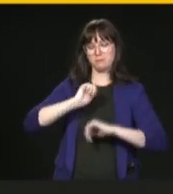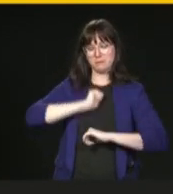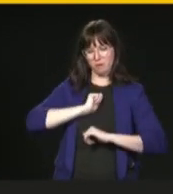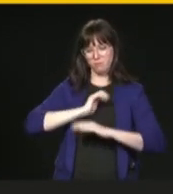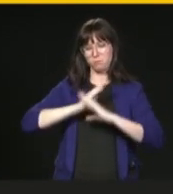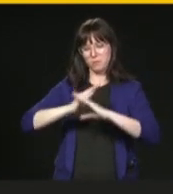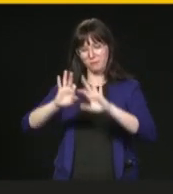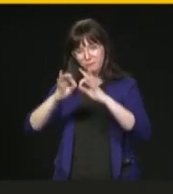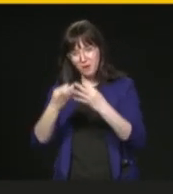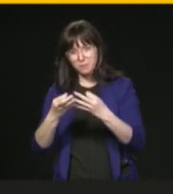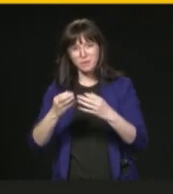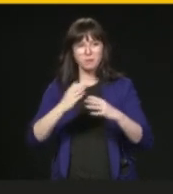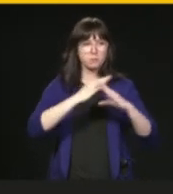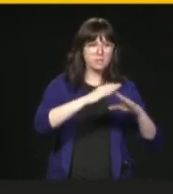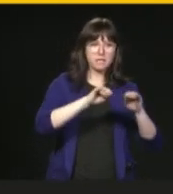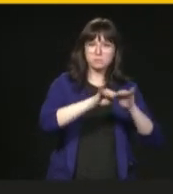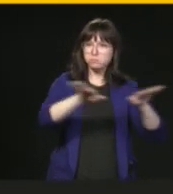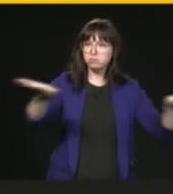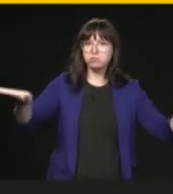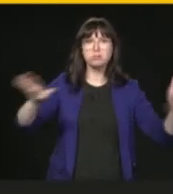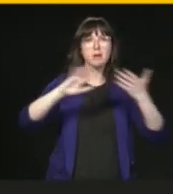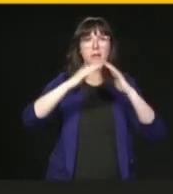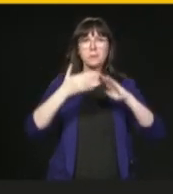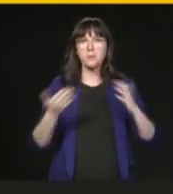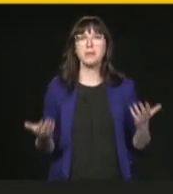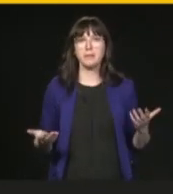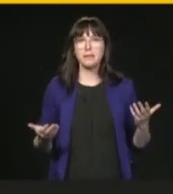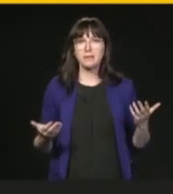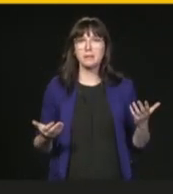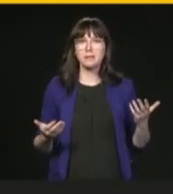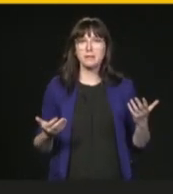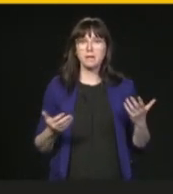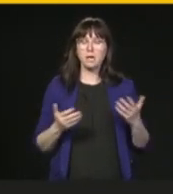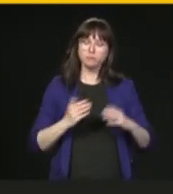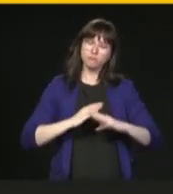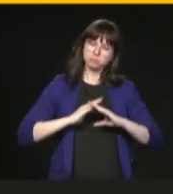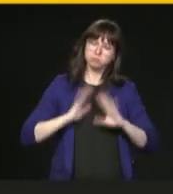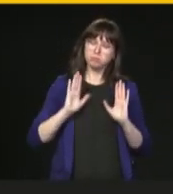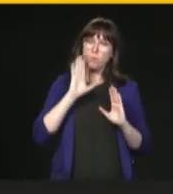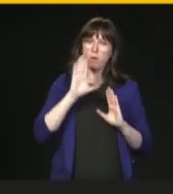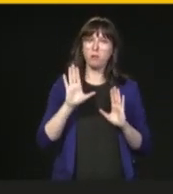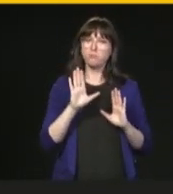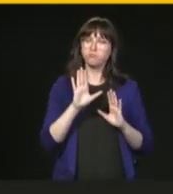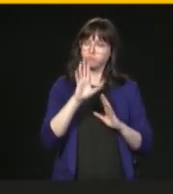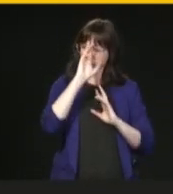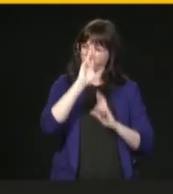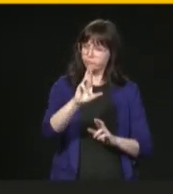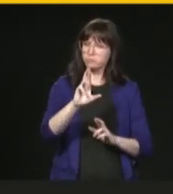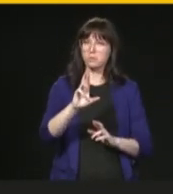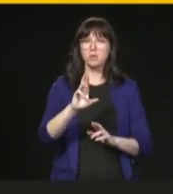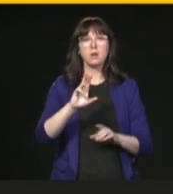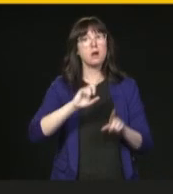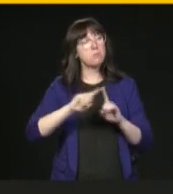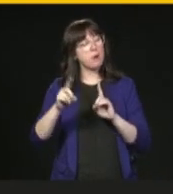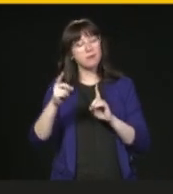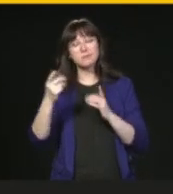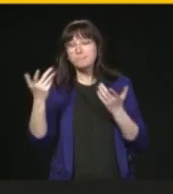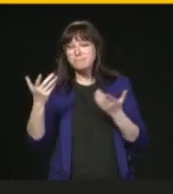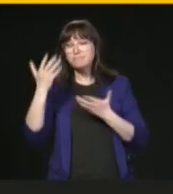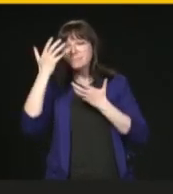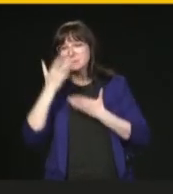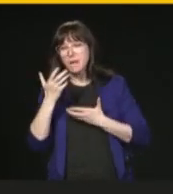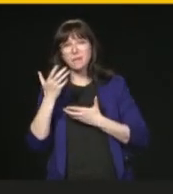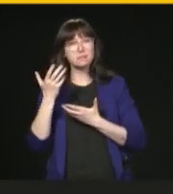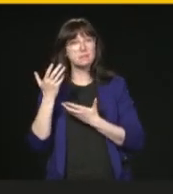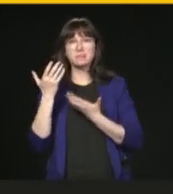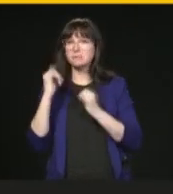their loved ones, and protecting the integrity and the health of people who work in our healthcare system. Unfortunately, there have been